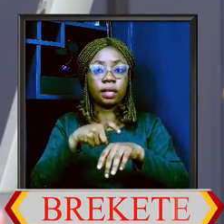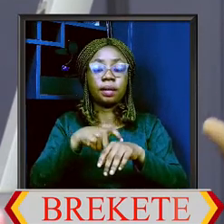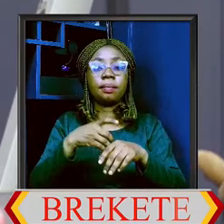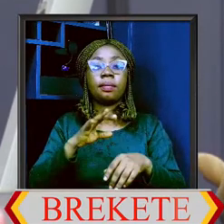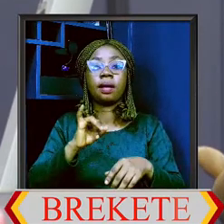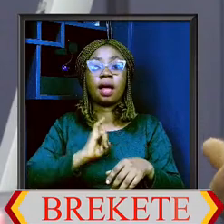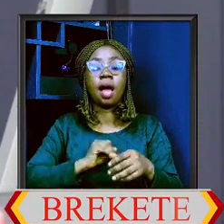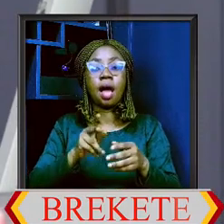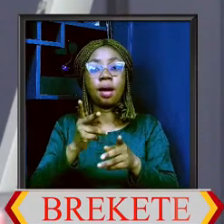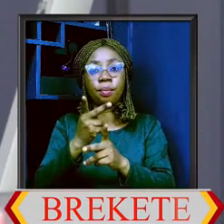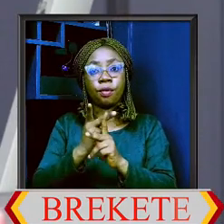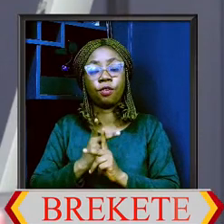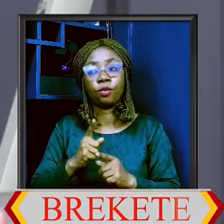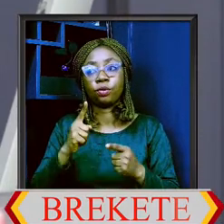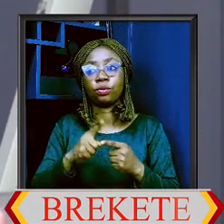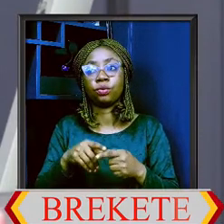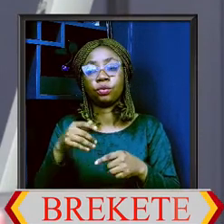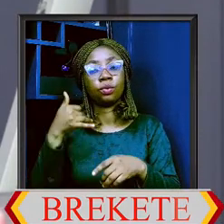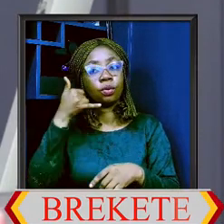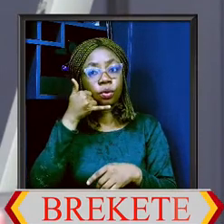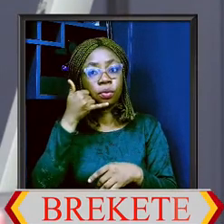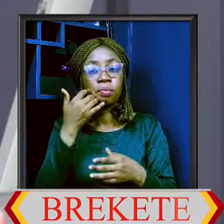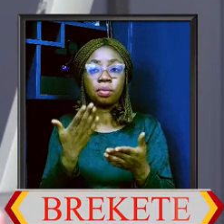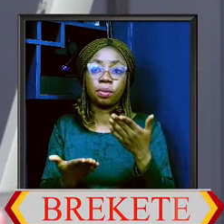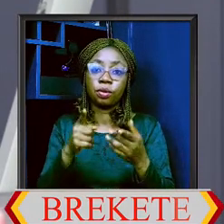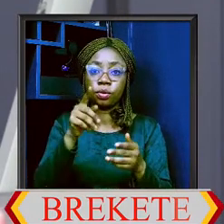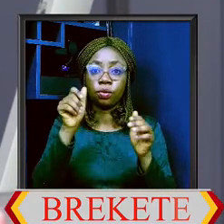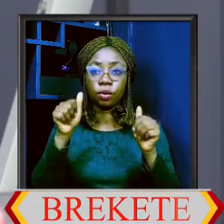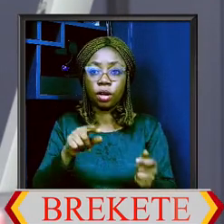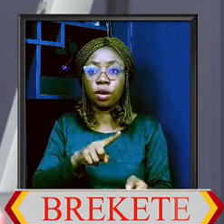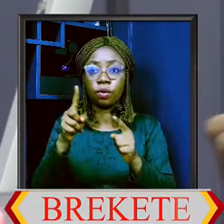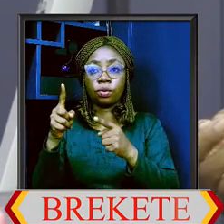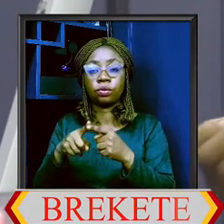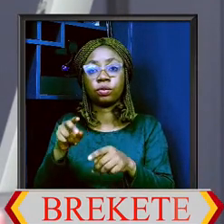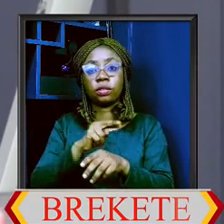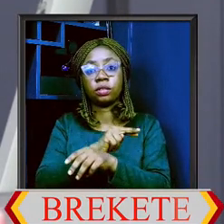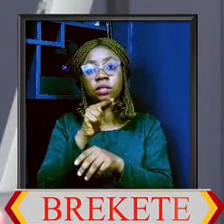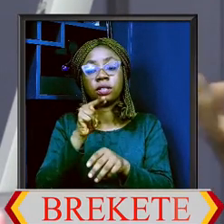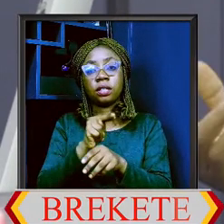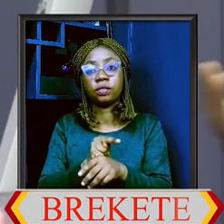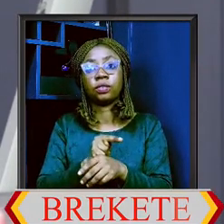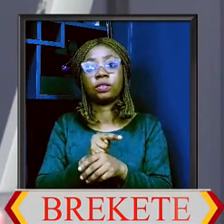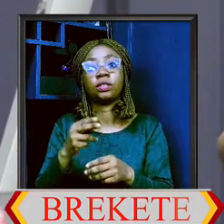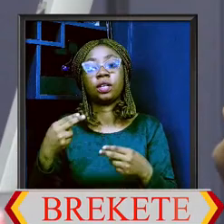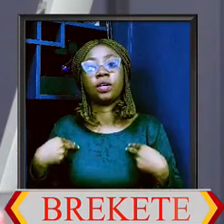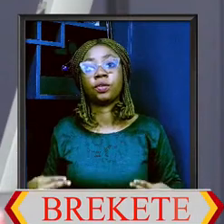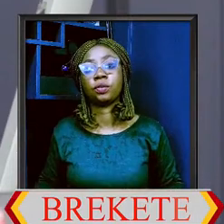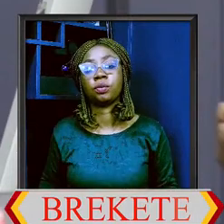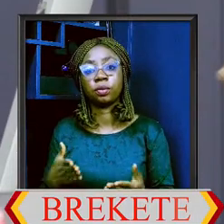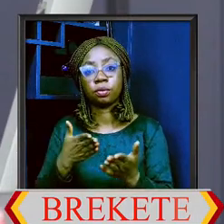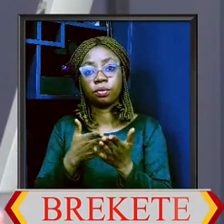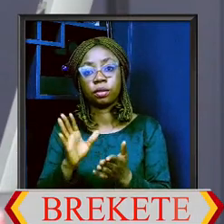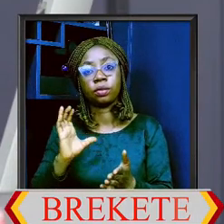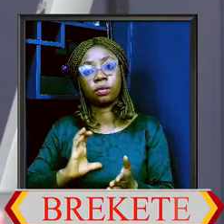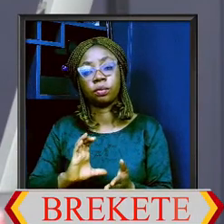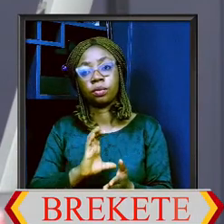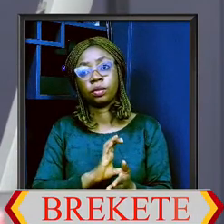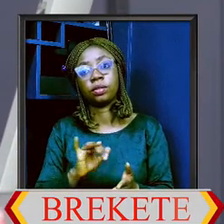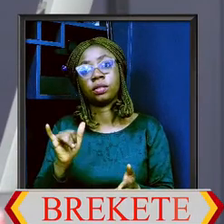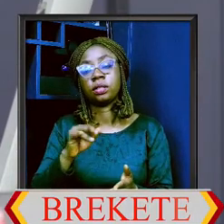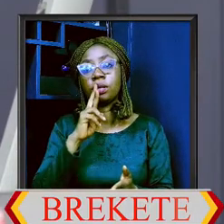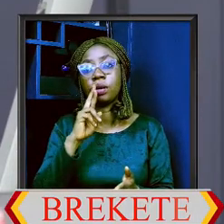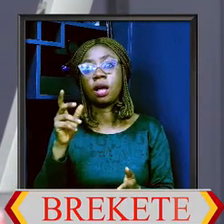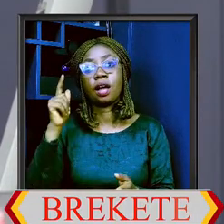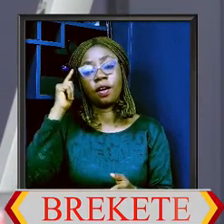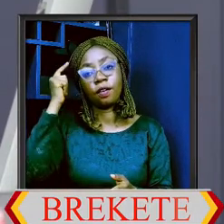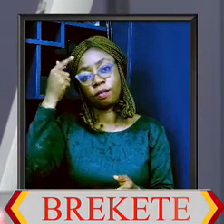just uh you feel go National Human Rights Commission or public complaints commission or legal aid counsel now be